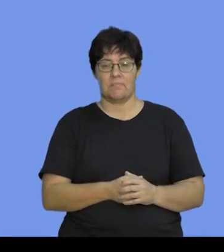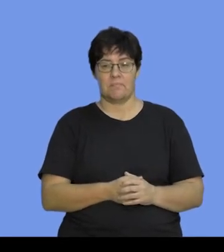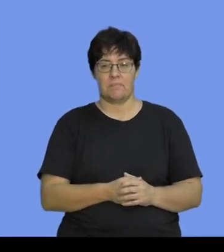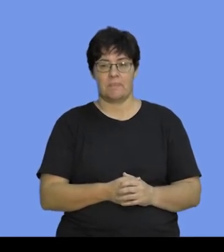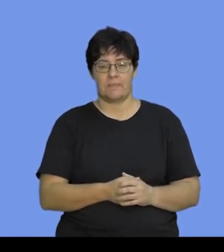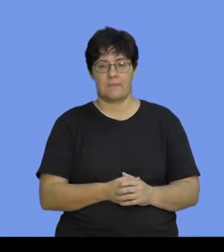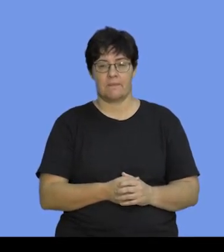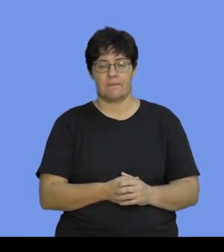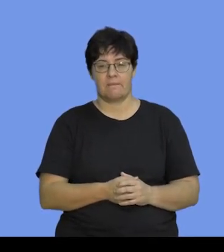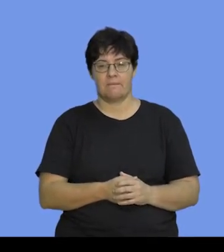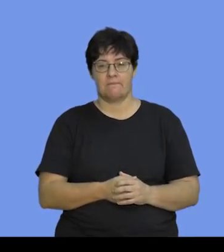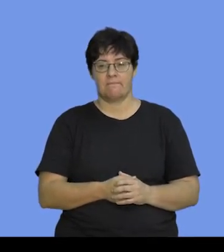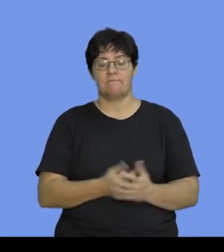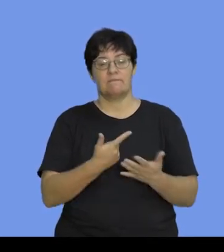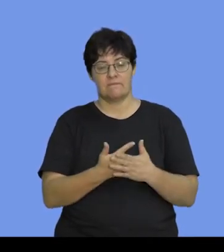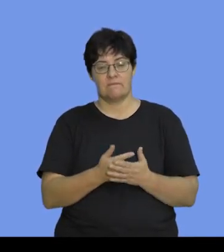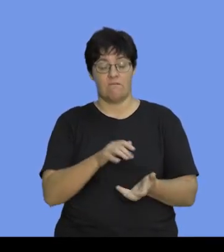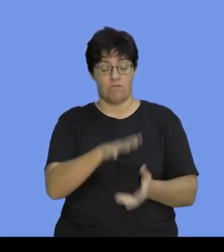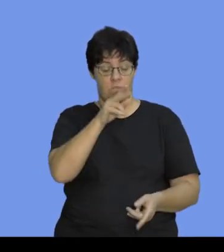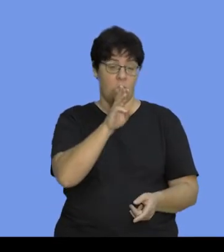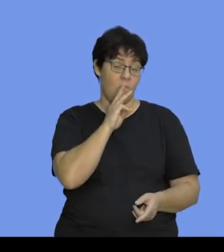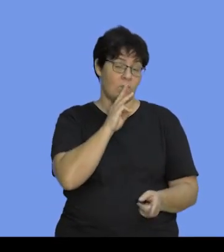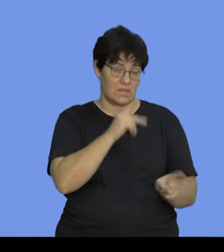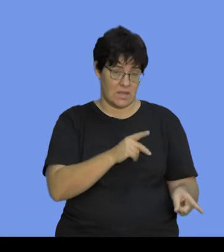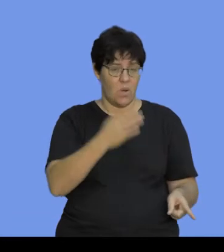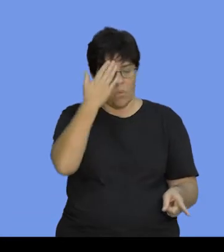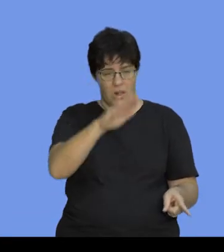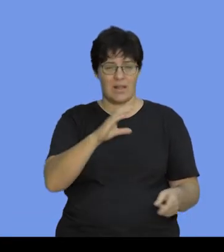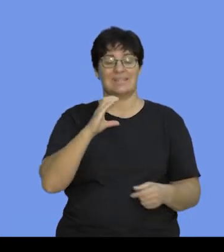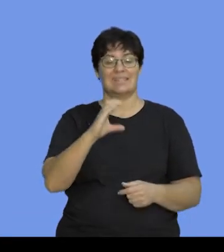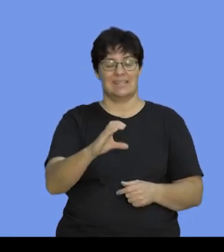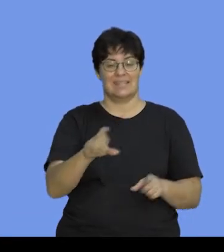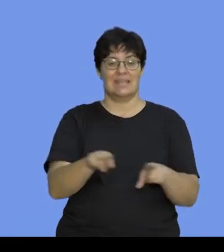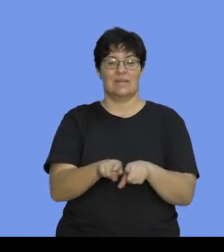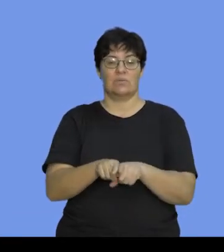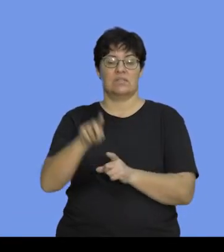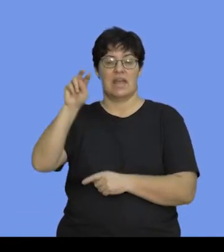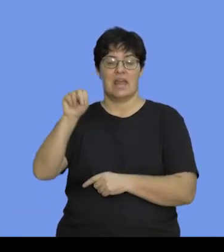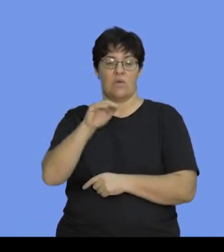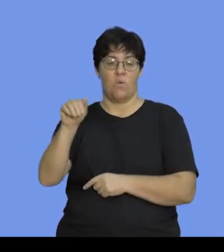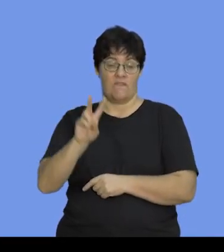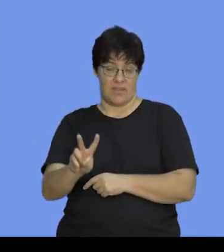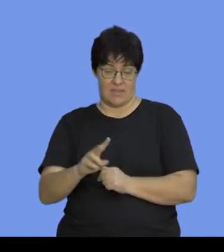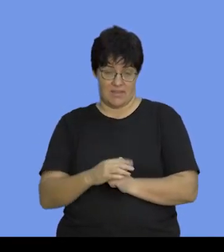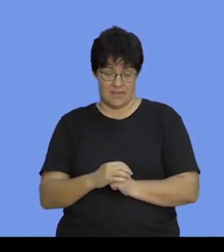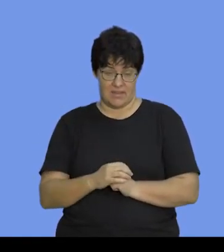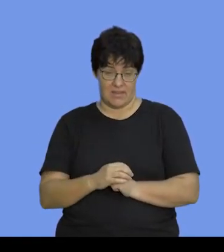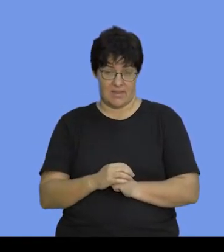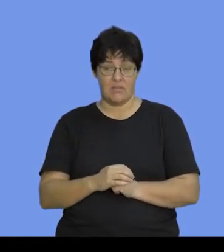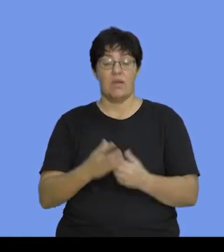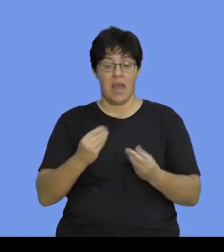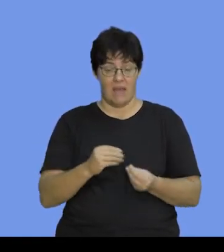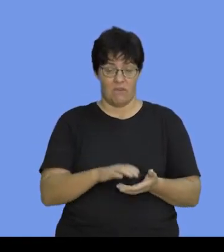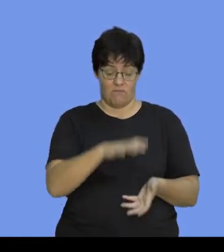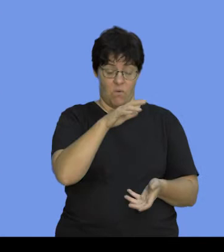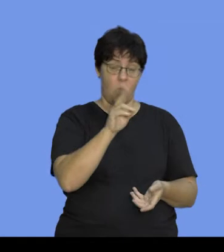so that's how, if we have the volume of water, because we know that C is equals to N over V. So if we